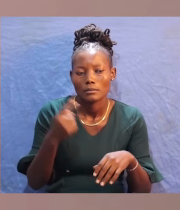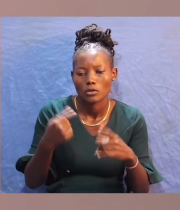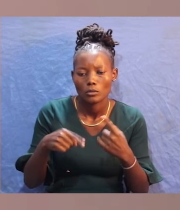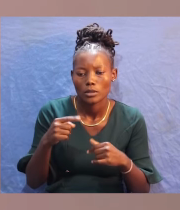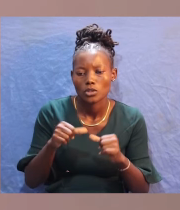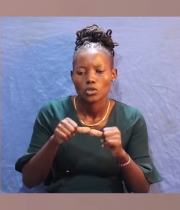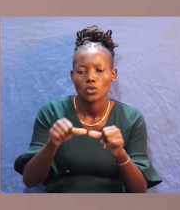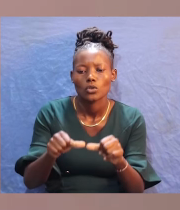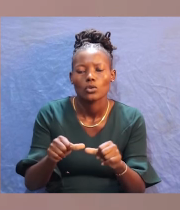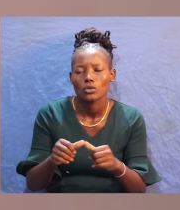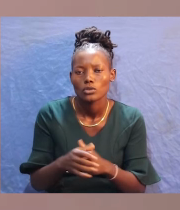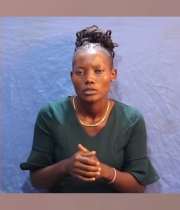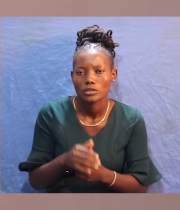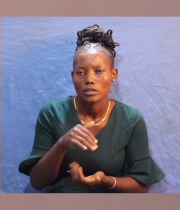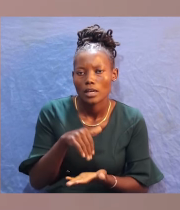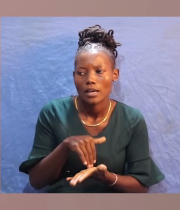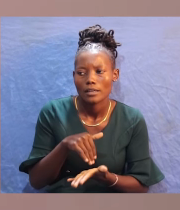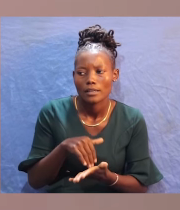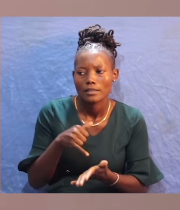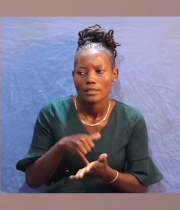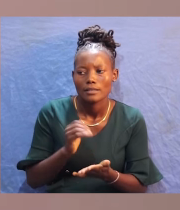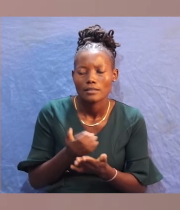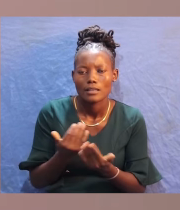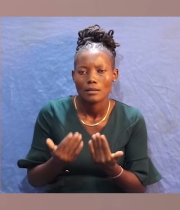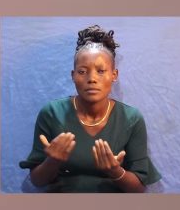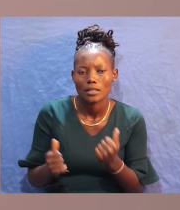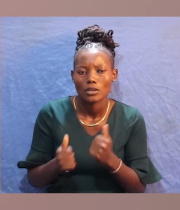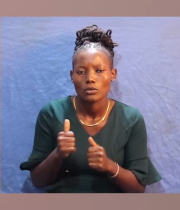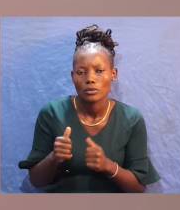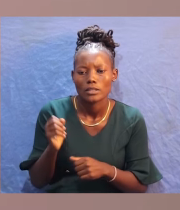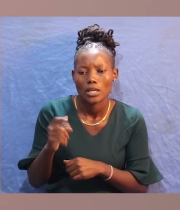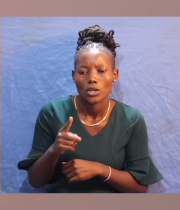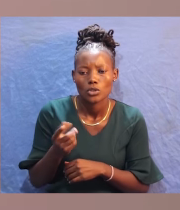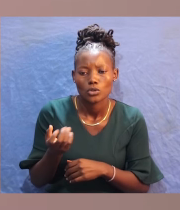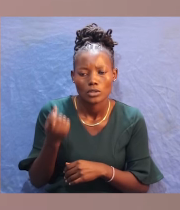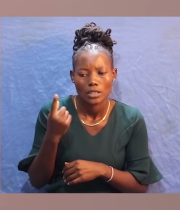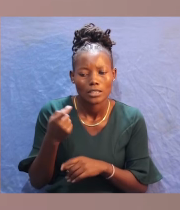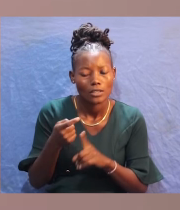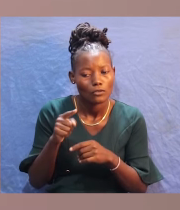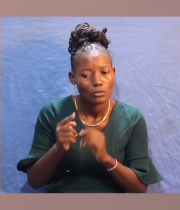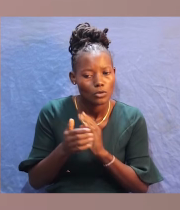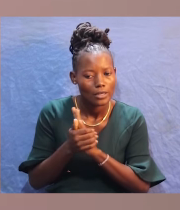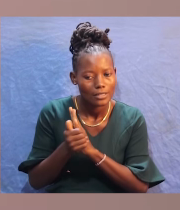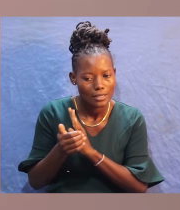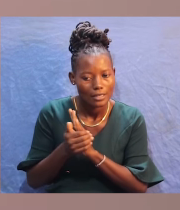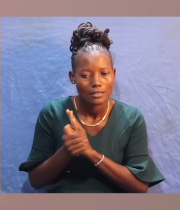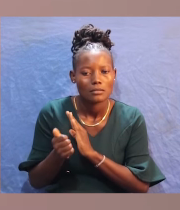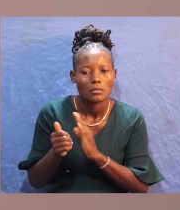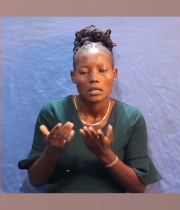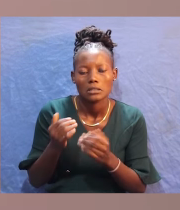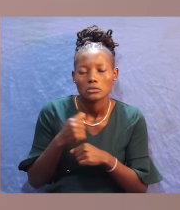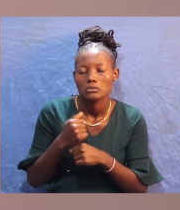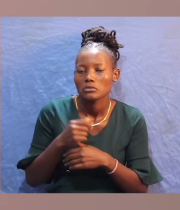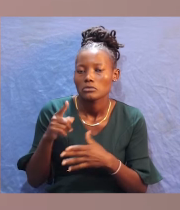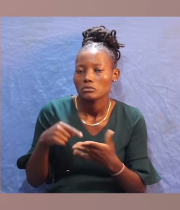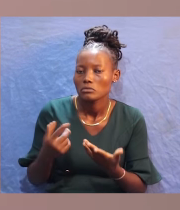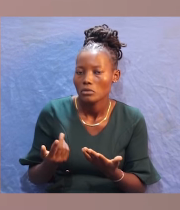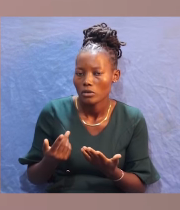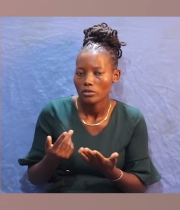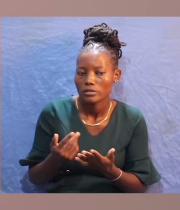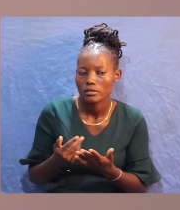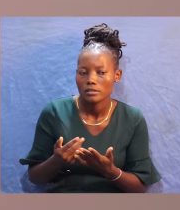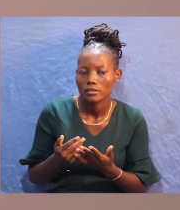And again, it's something I also just need to get from you as an expert. So how, again, do you go about it? Because